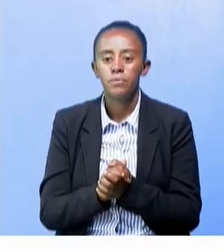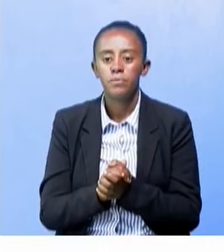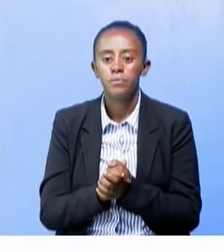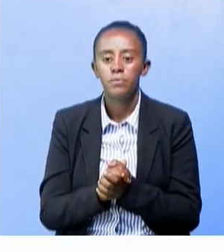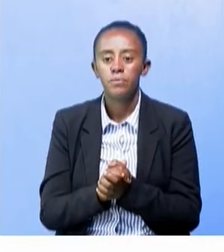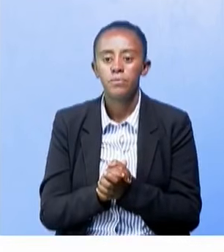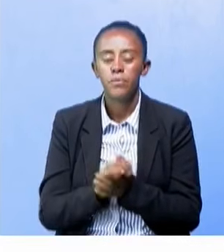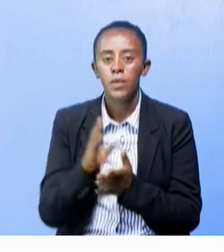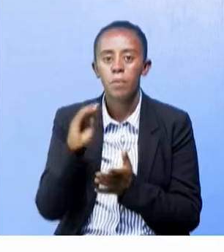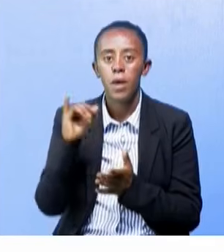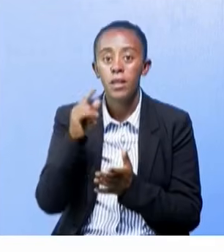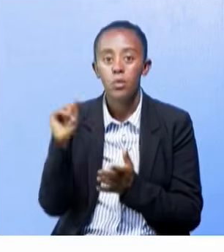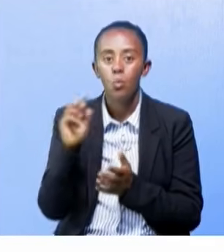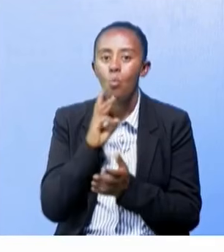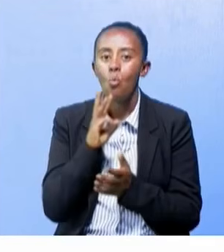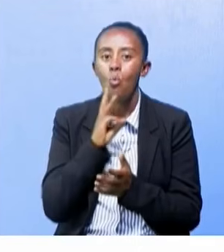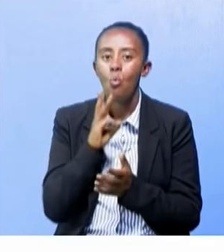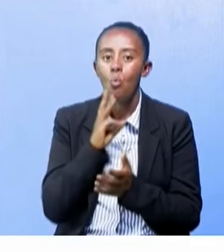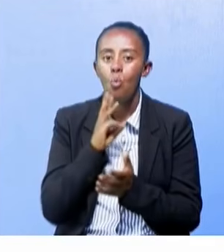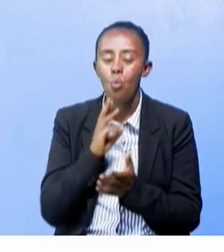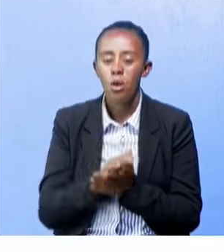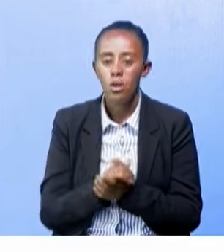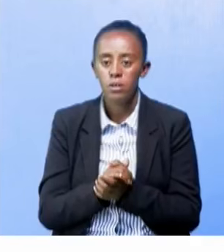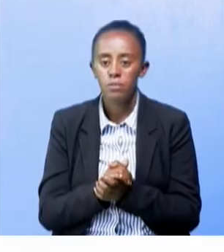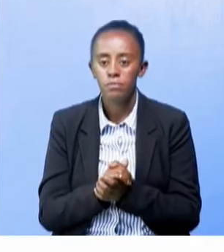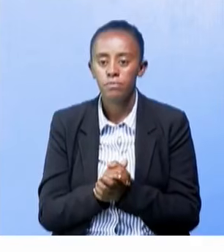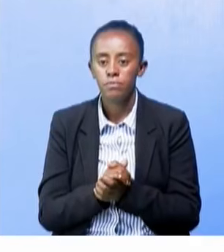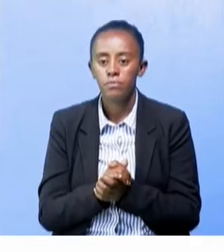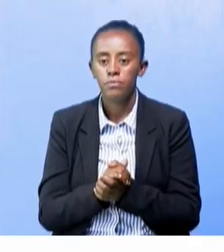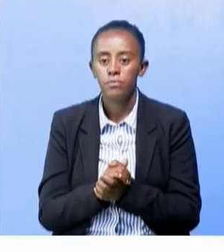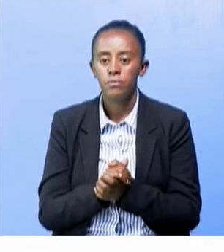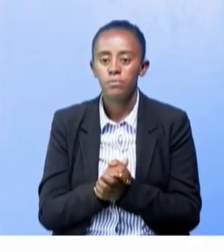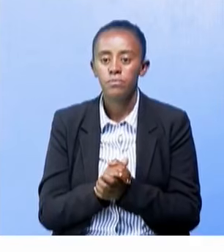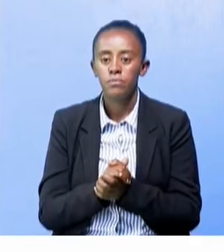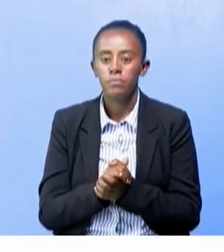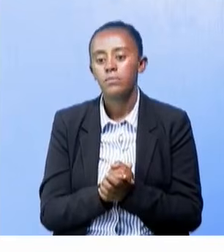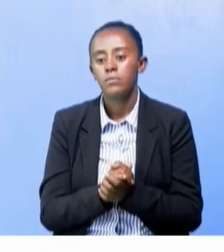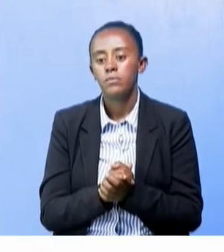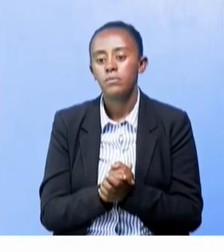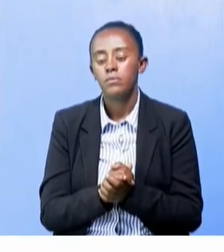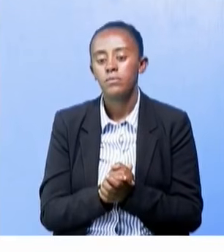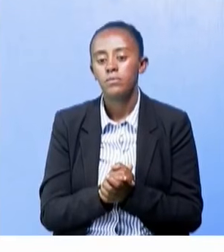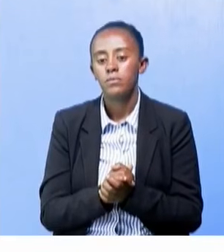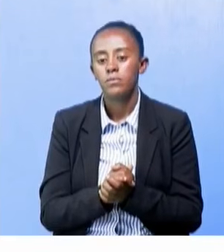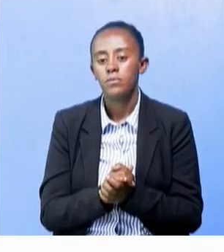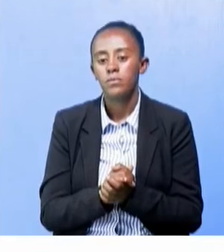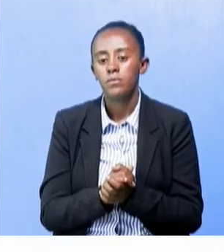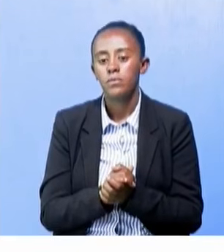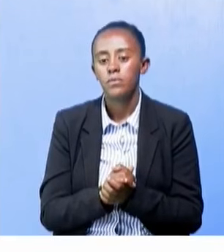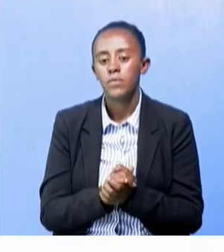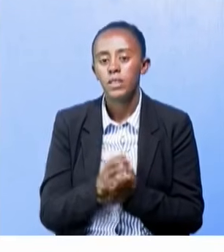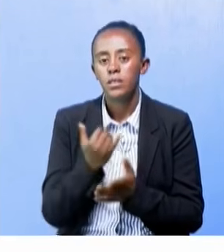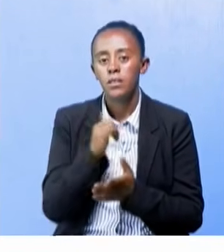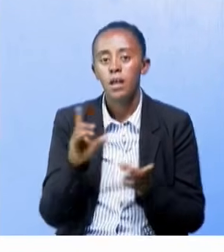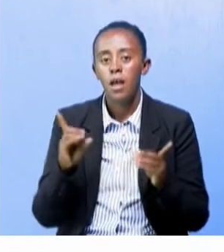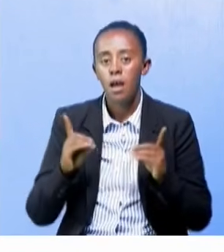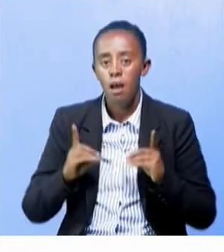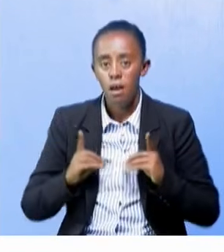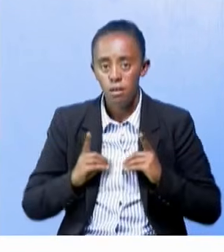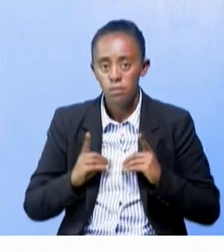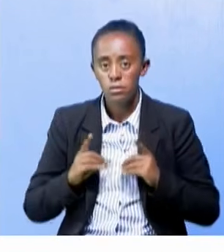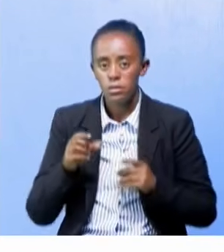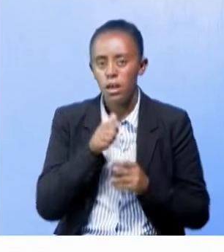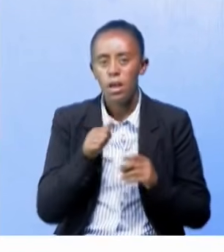by the water. By the water. They had a great swimming.